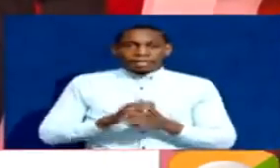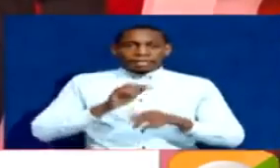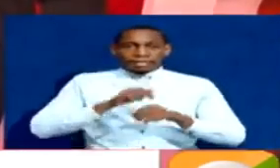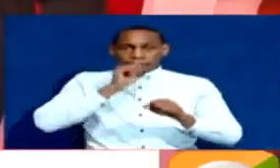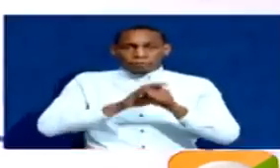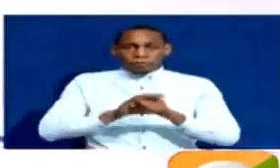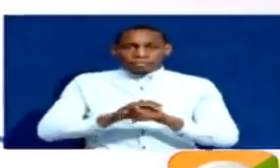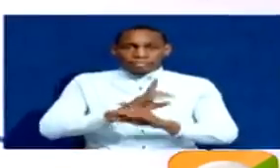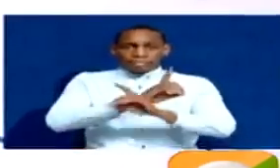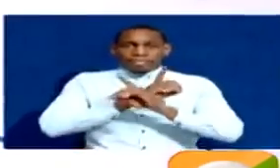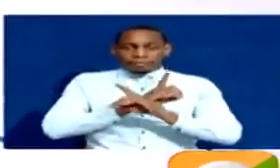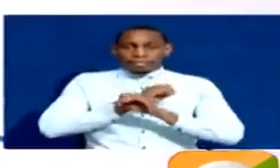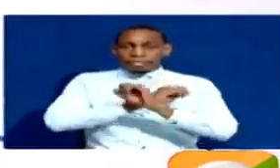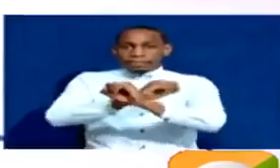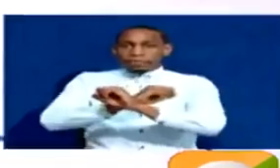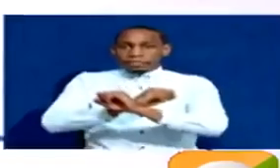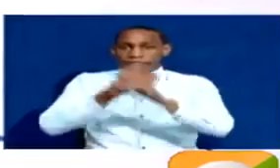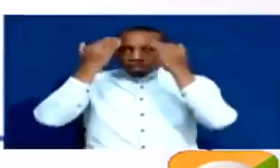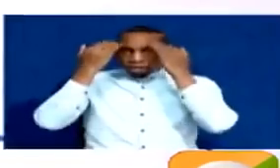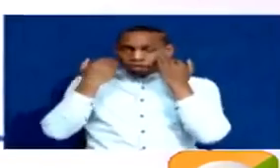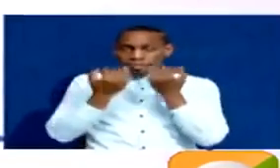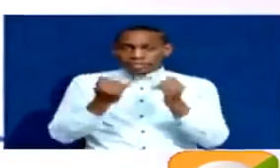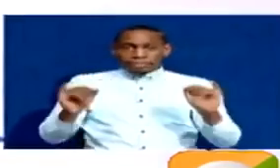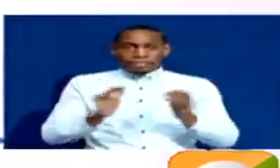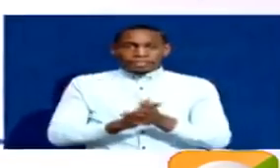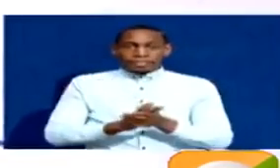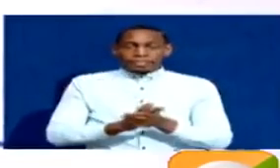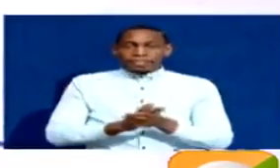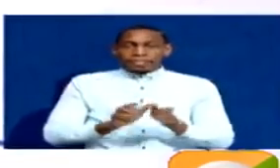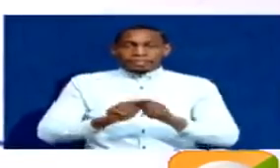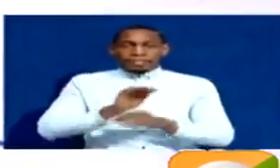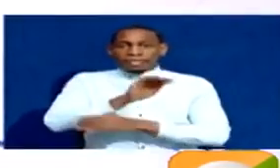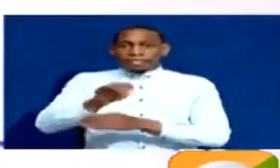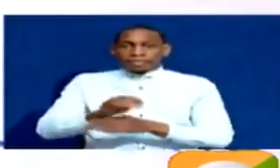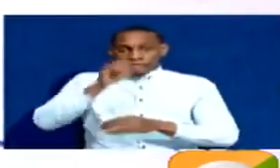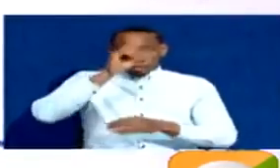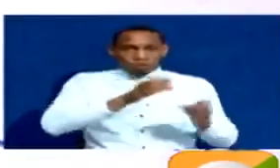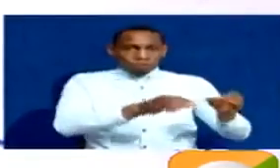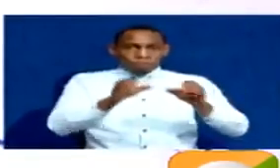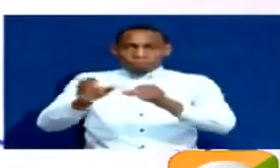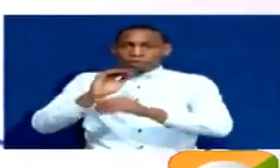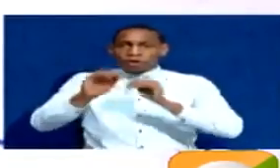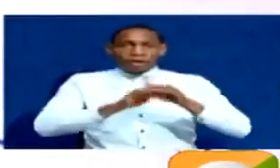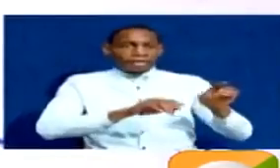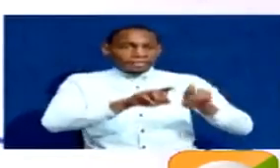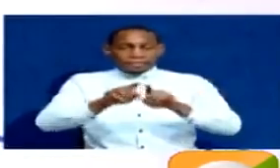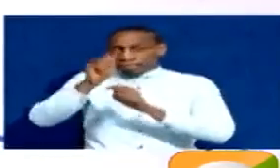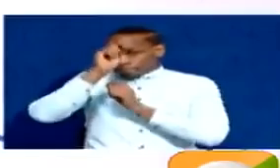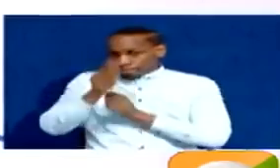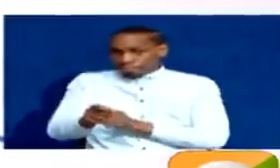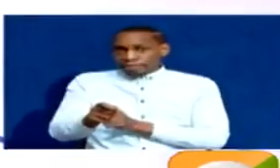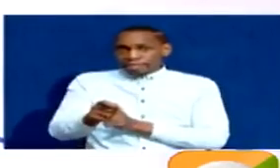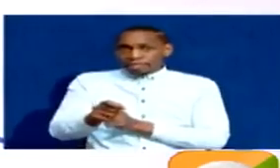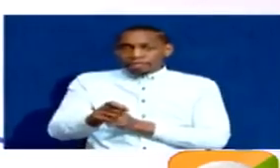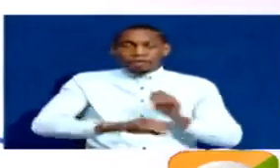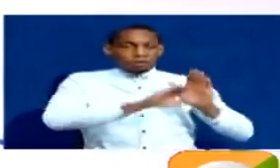to defend and protect our institutional independence, I would prevail upon all parties also to respect what